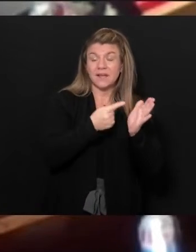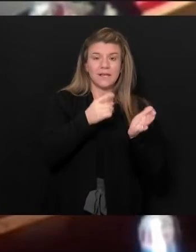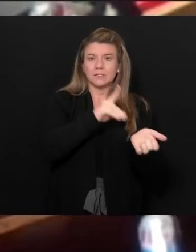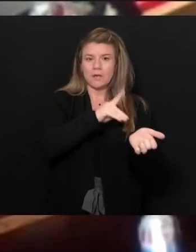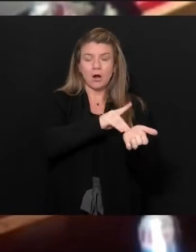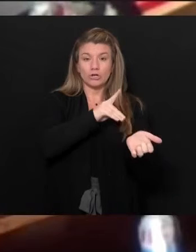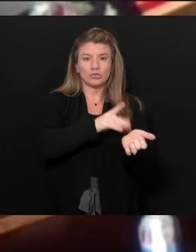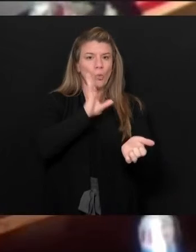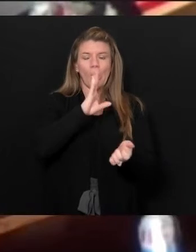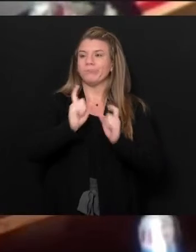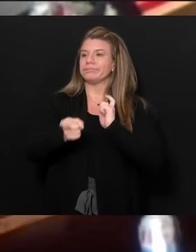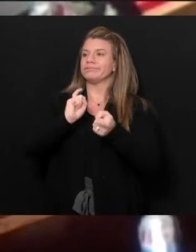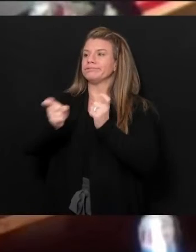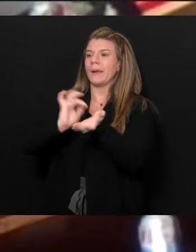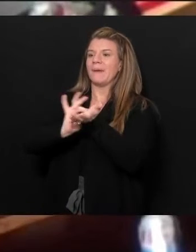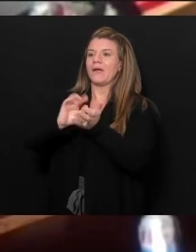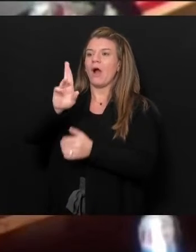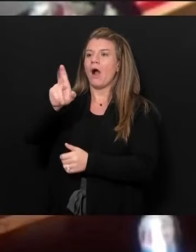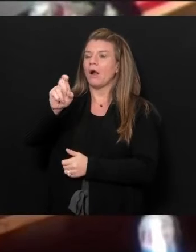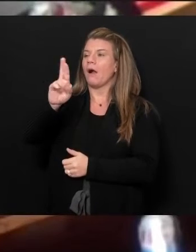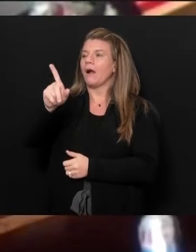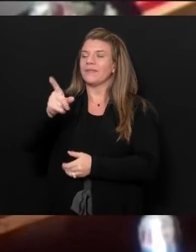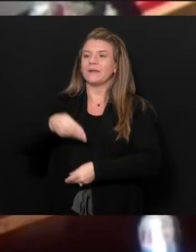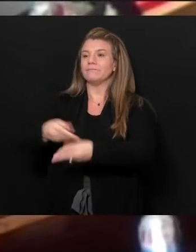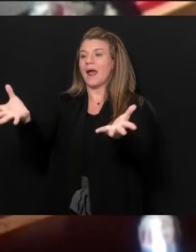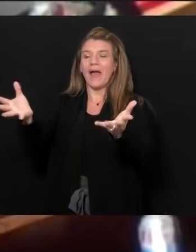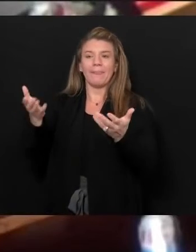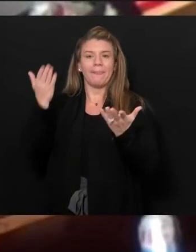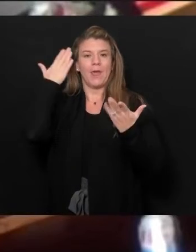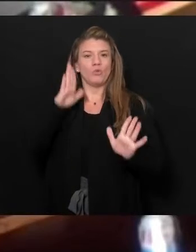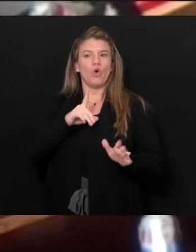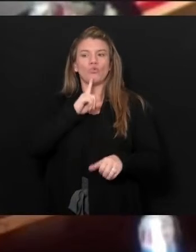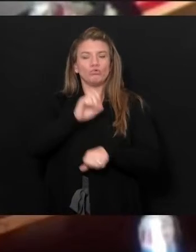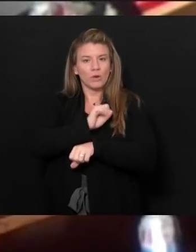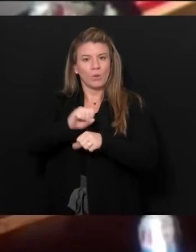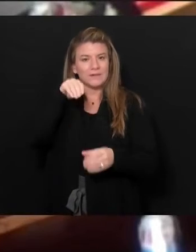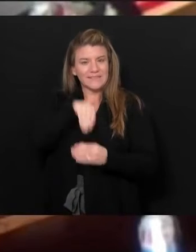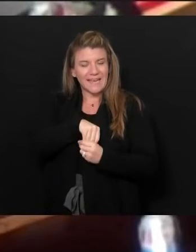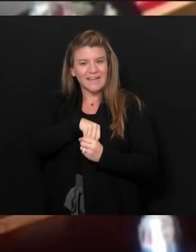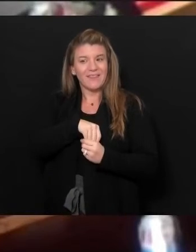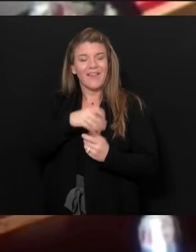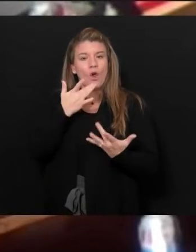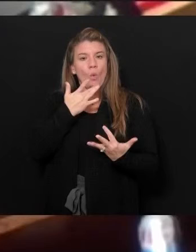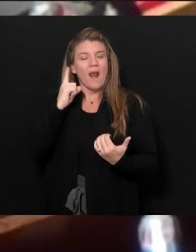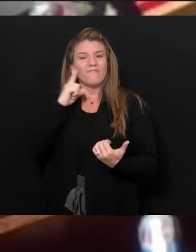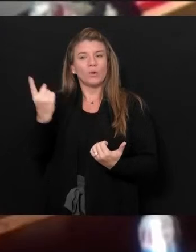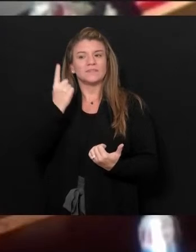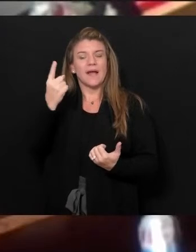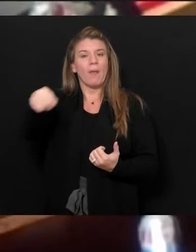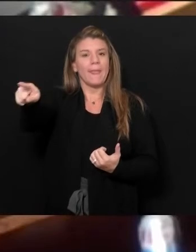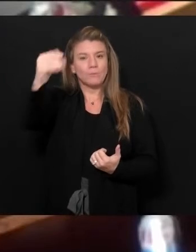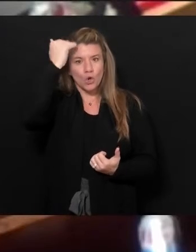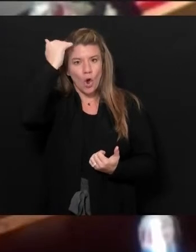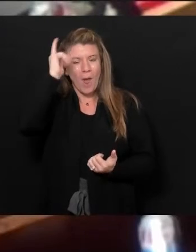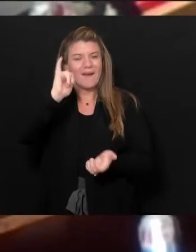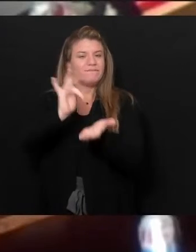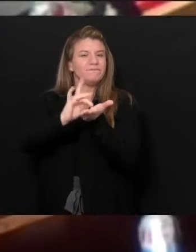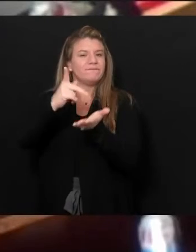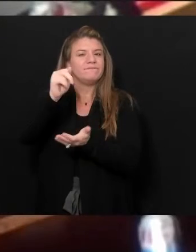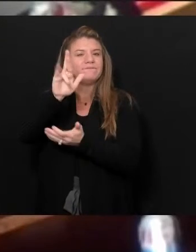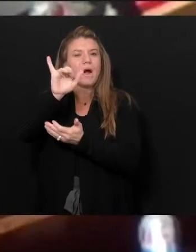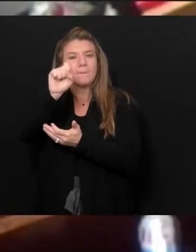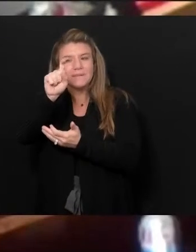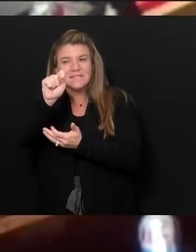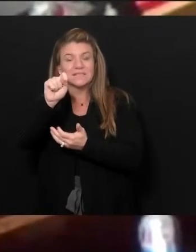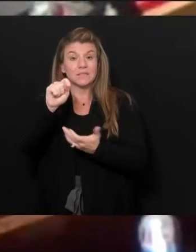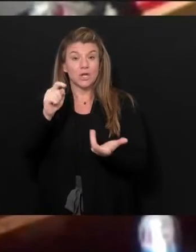they're prescribing. They rely on the pharmacists or the handout or going online for someone to know it. So will the person be able to get a